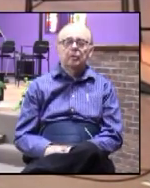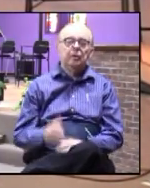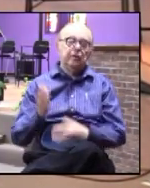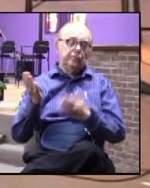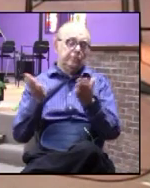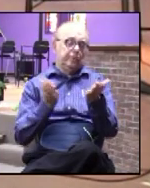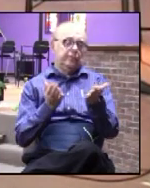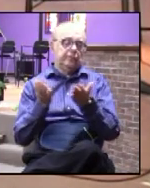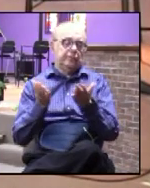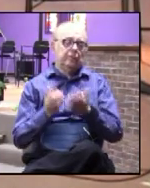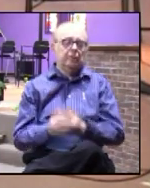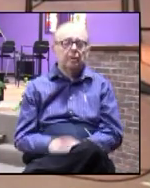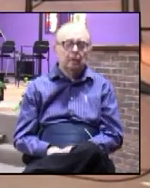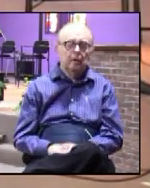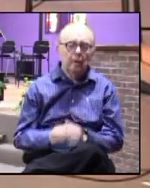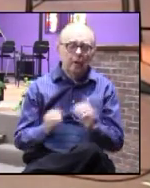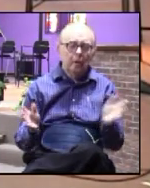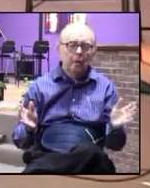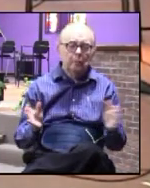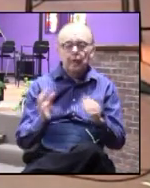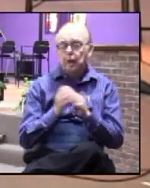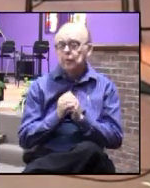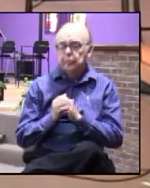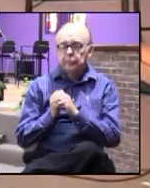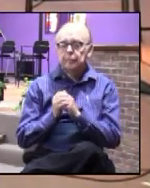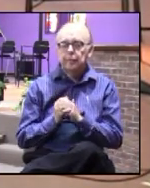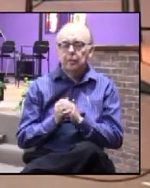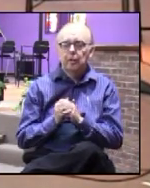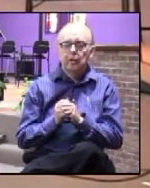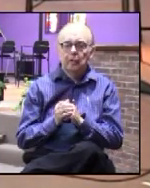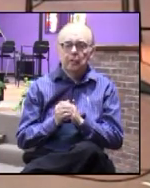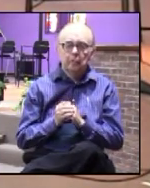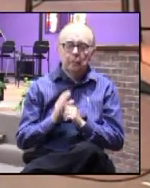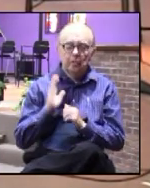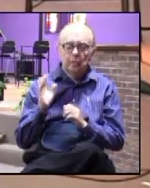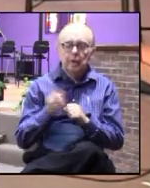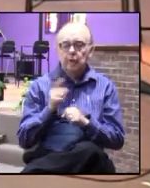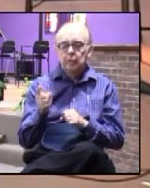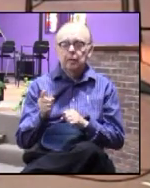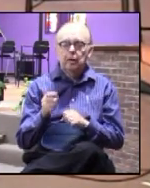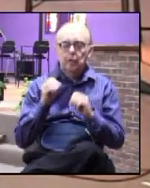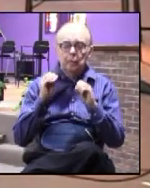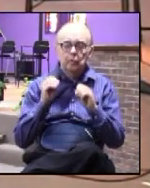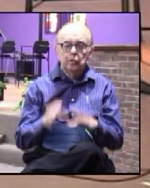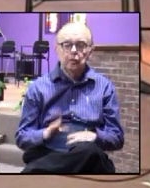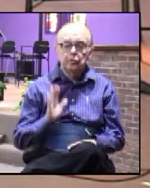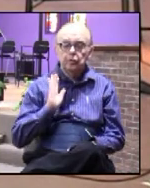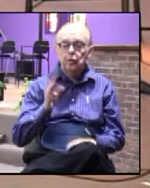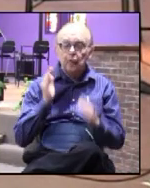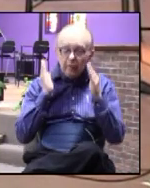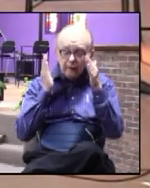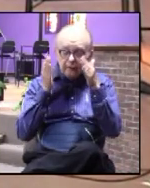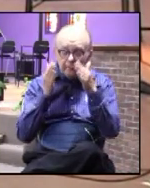Service without worship will cause you to lose your focus.